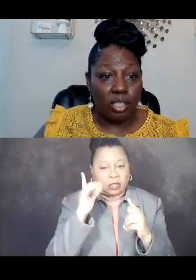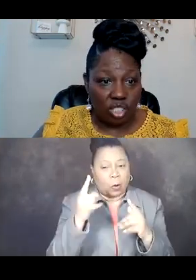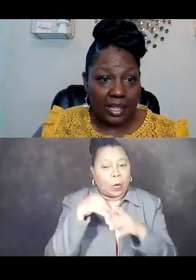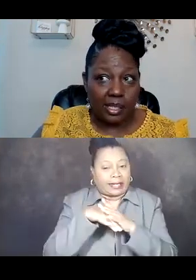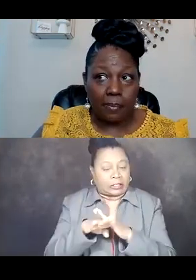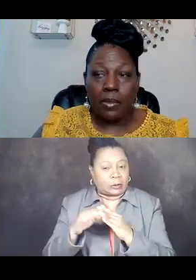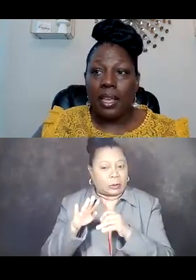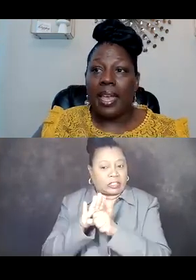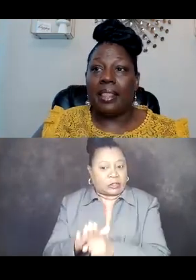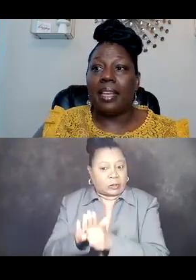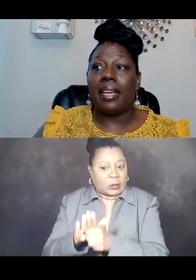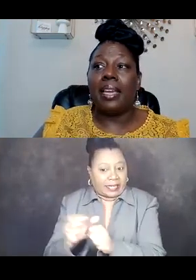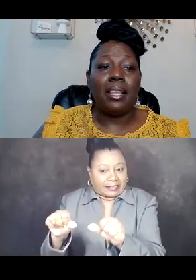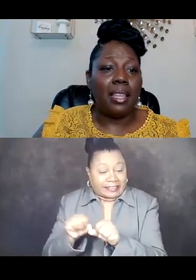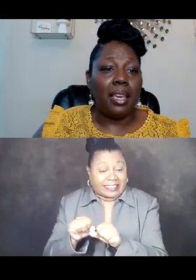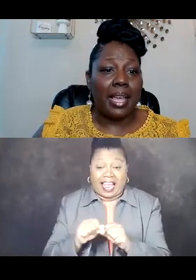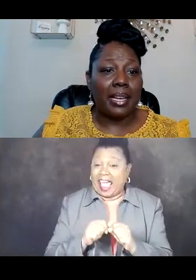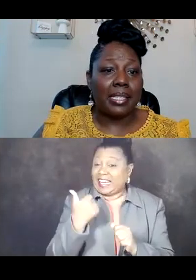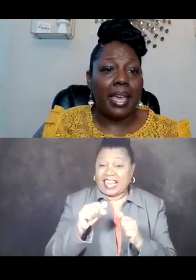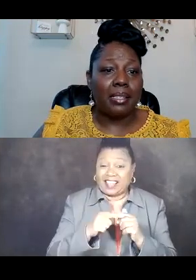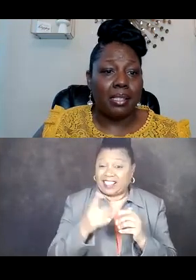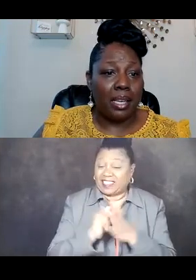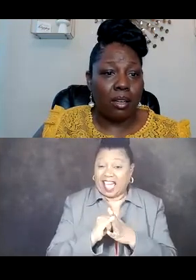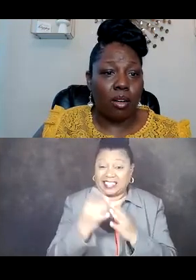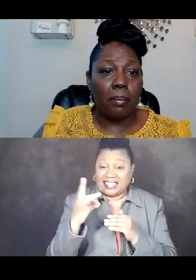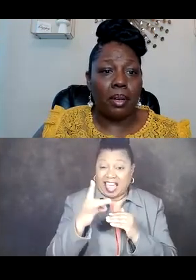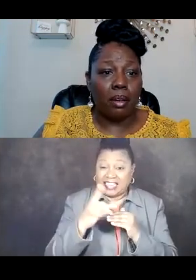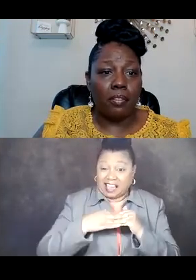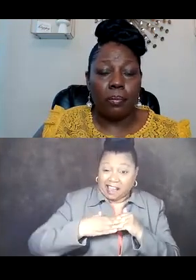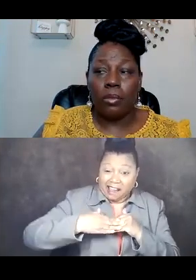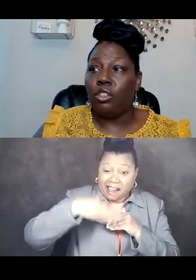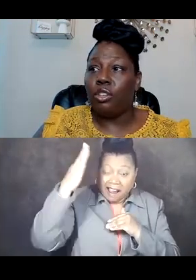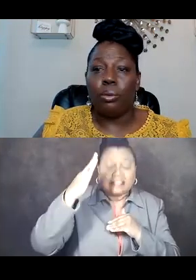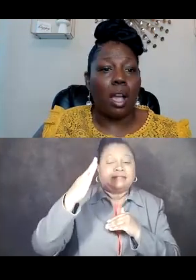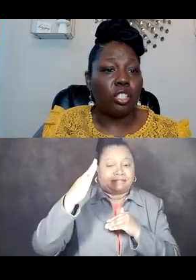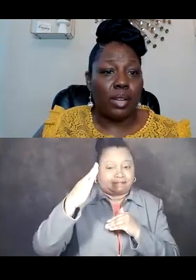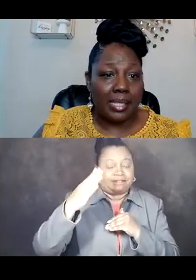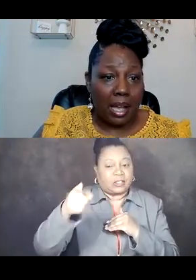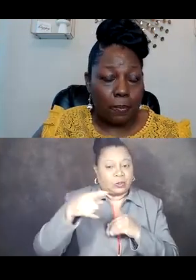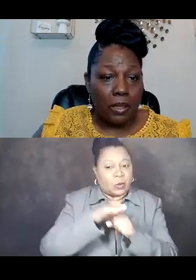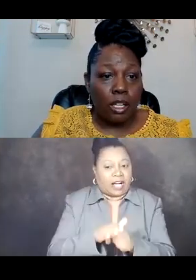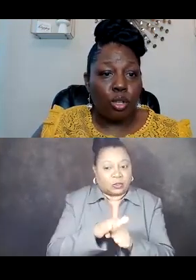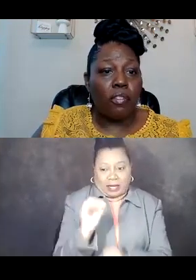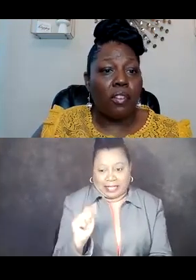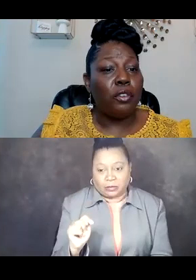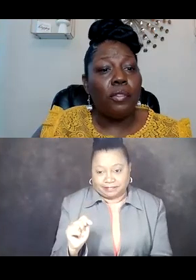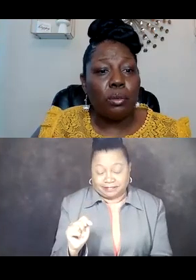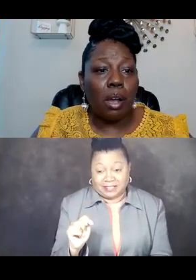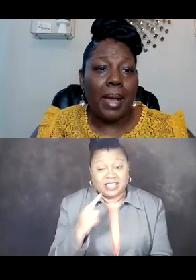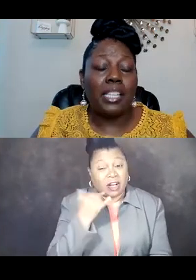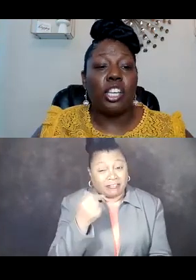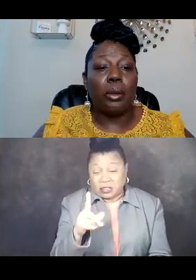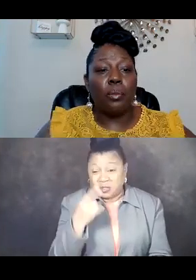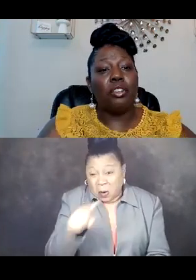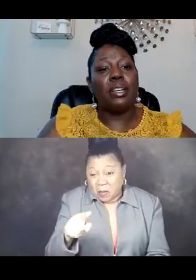into distress. And then anything that is 18 or above, you are stressed out. So if a few of you